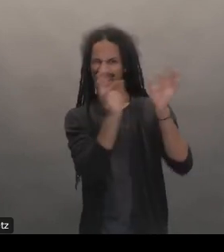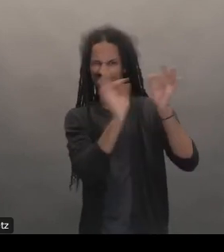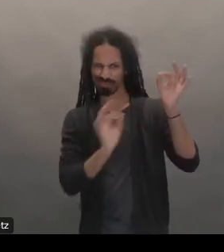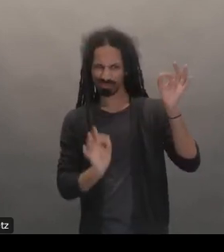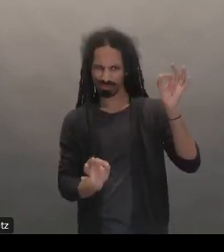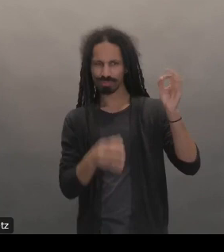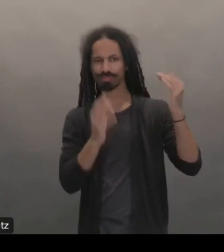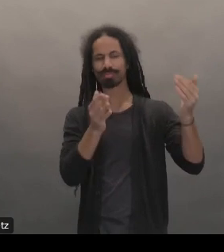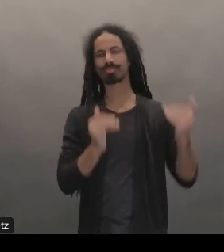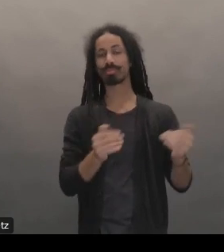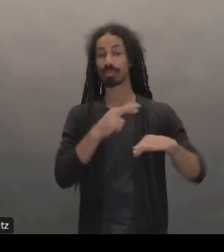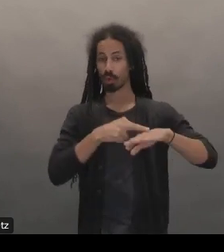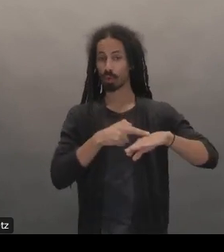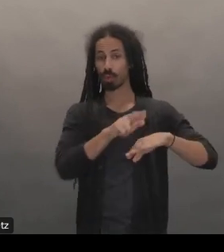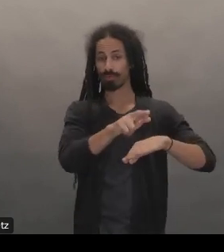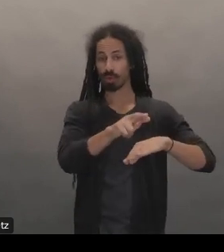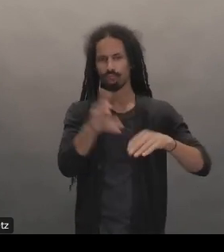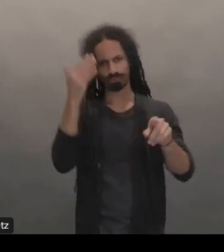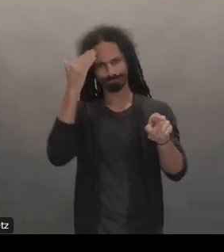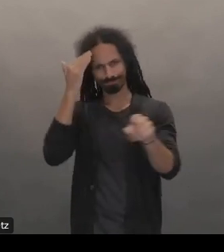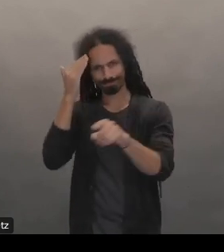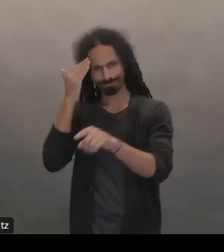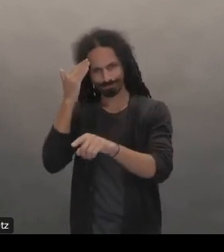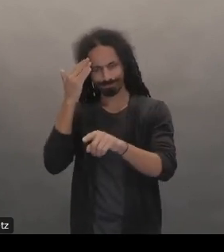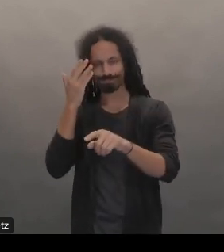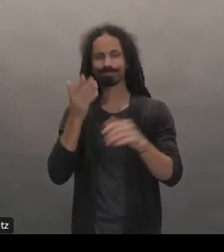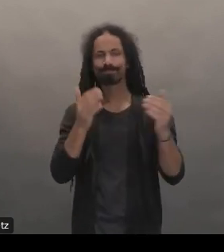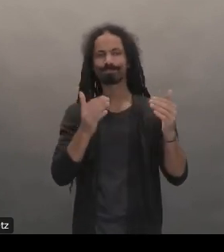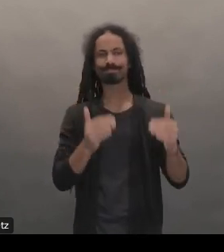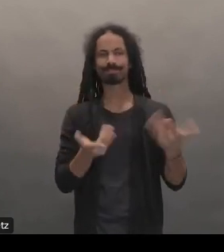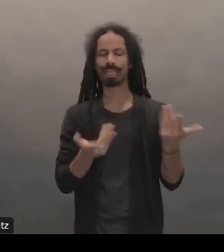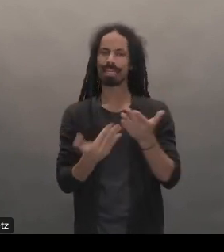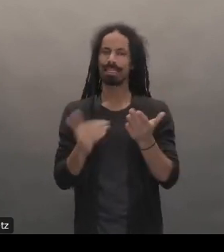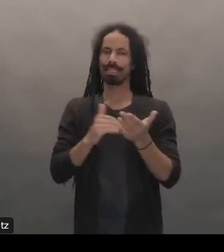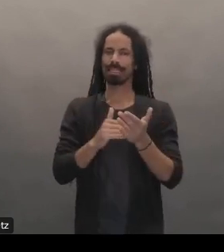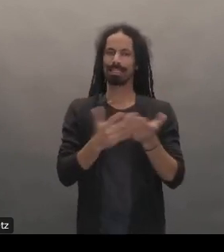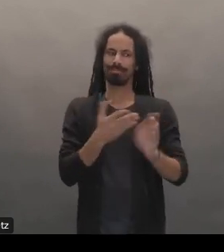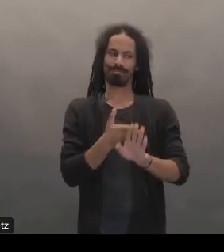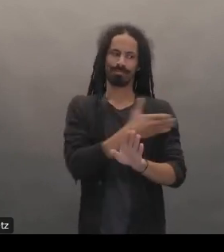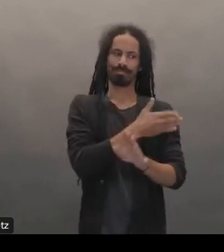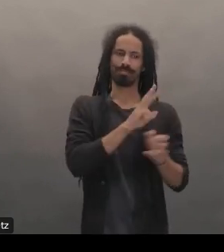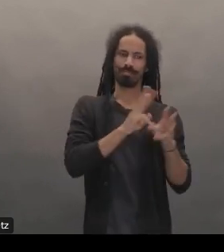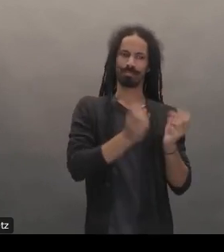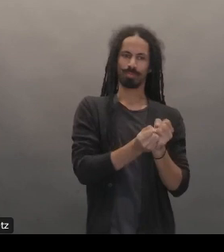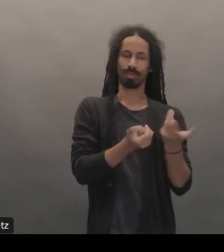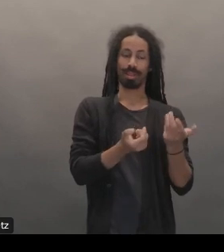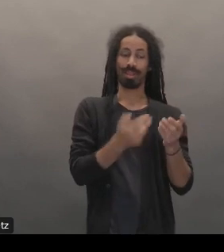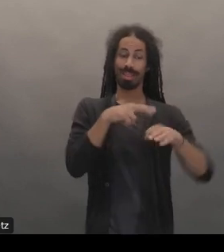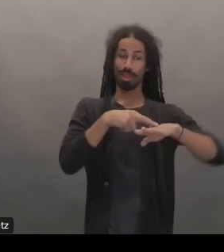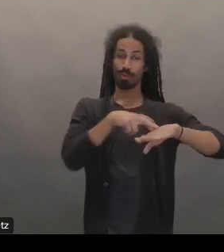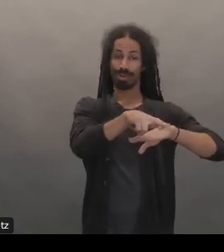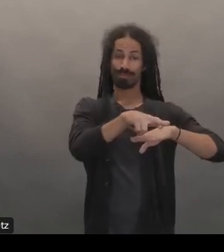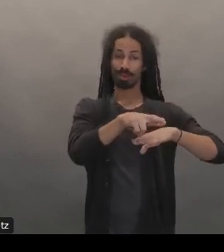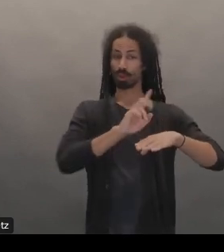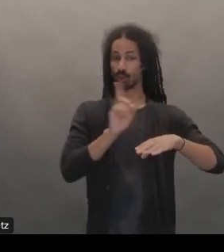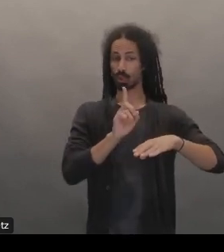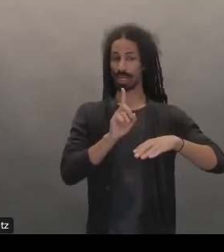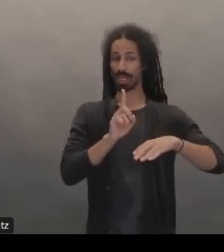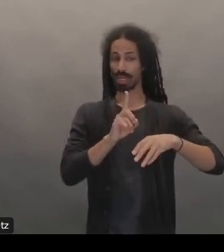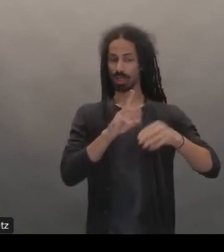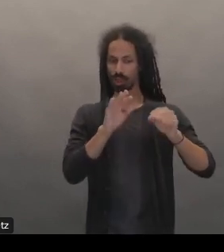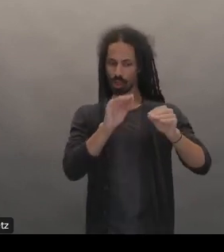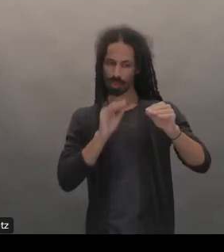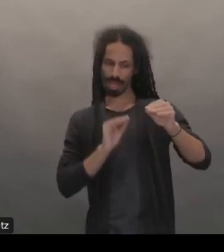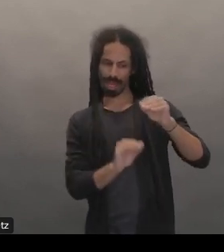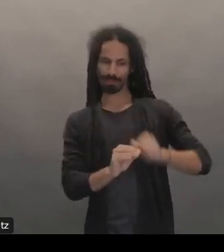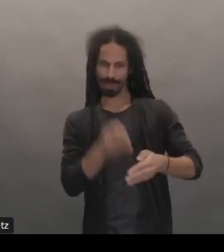references, which you know, and as we said in our references workshop, we always say references come at the end of the paper. And